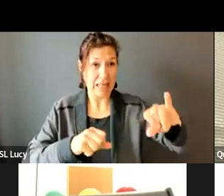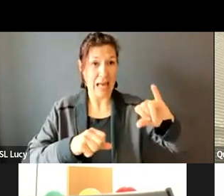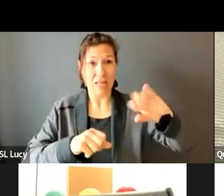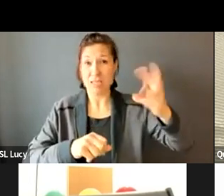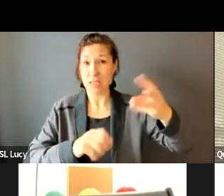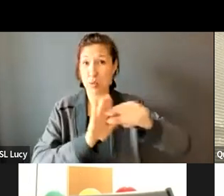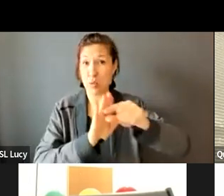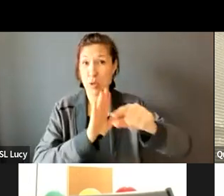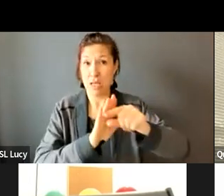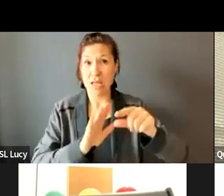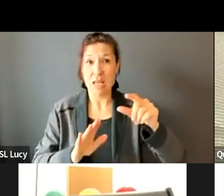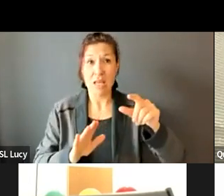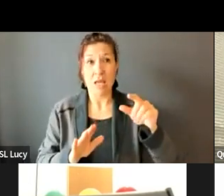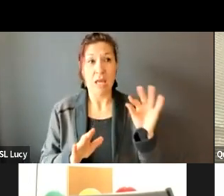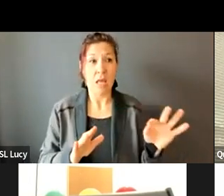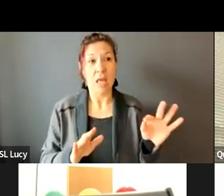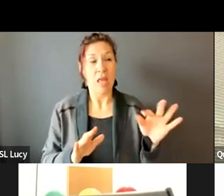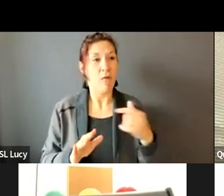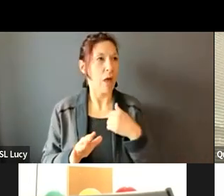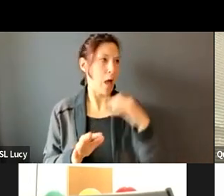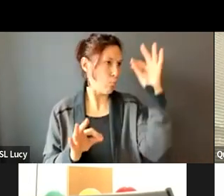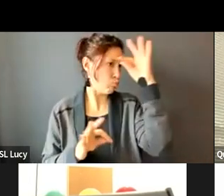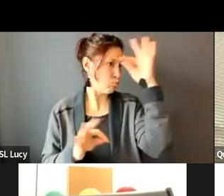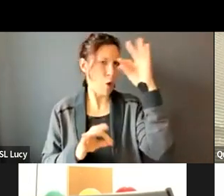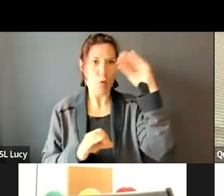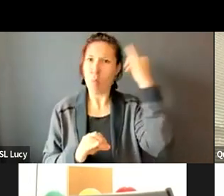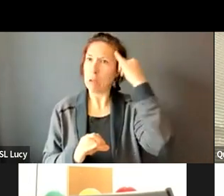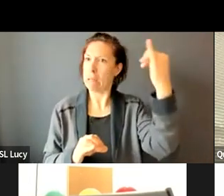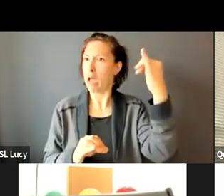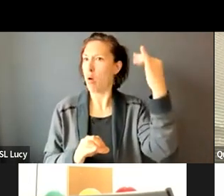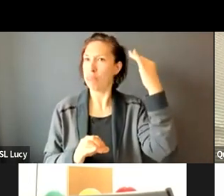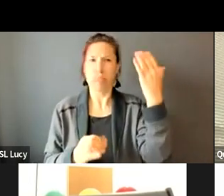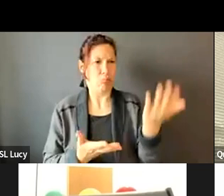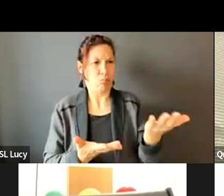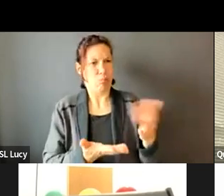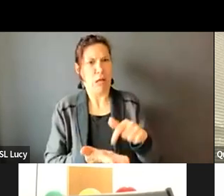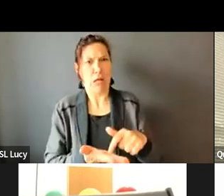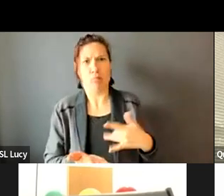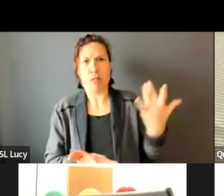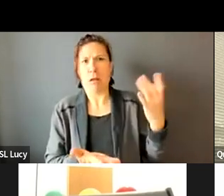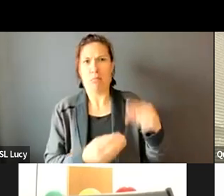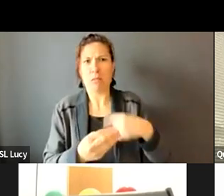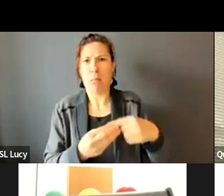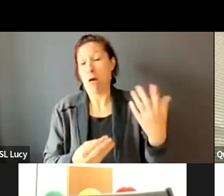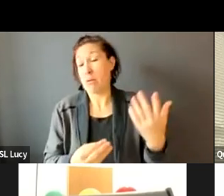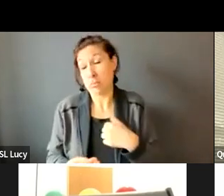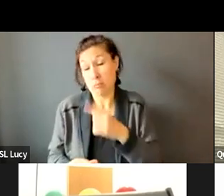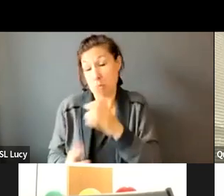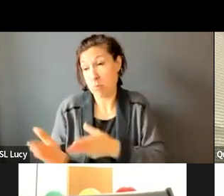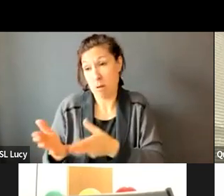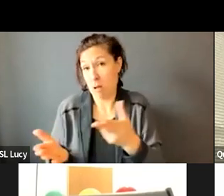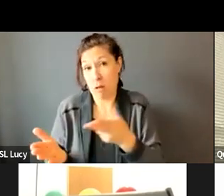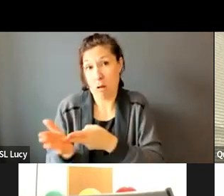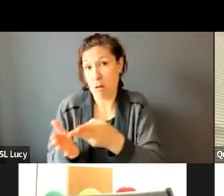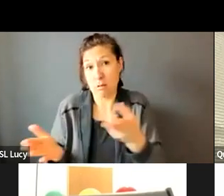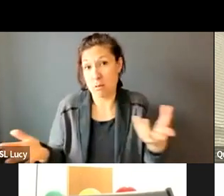had I not had Clarity around better Clarity than what was communicated like you just you know just keeping it real around what